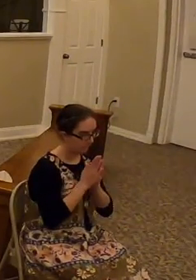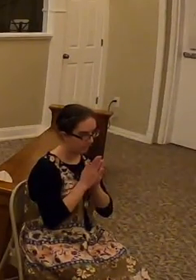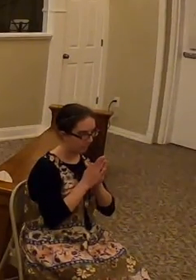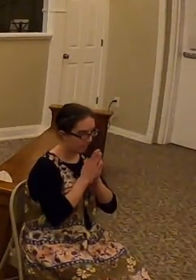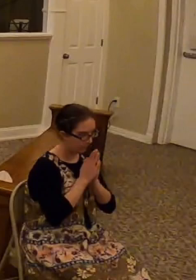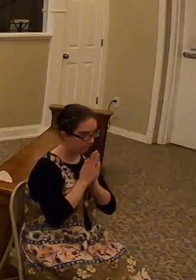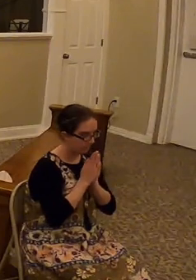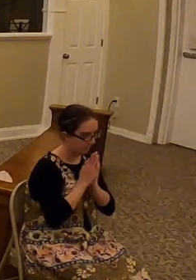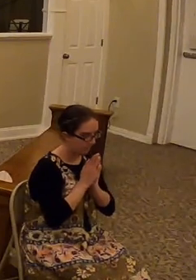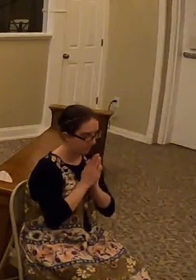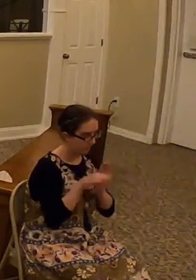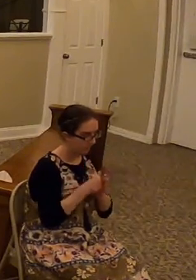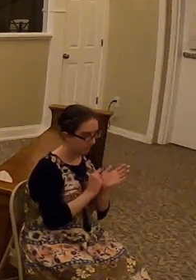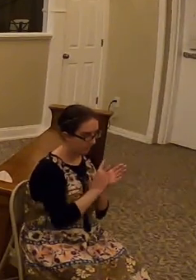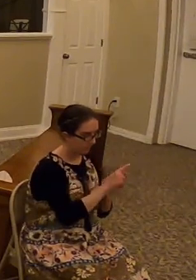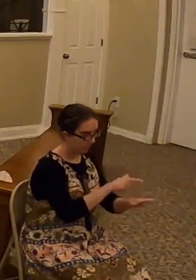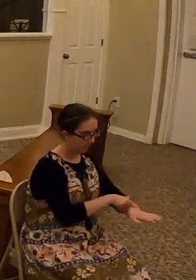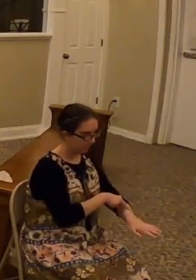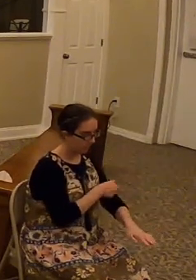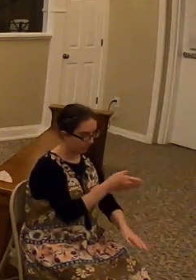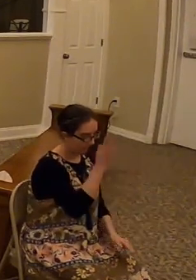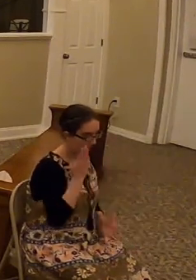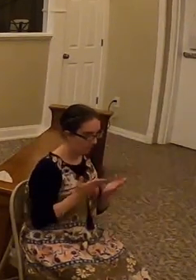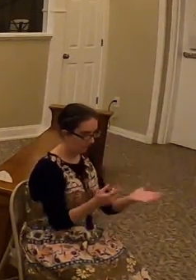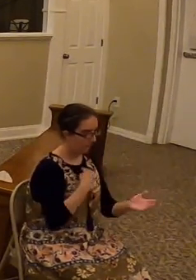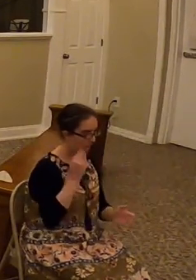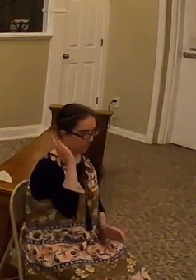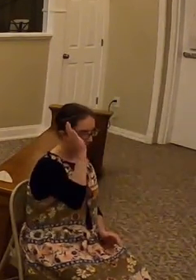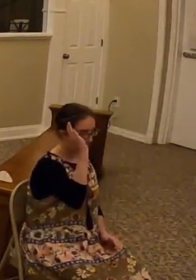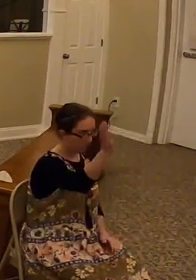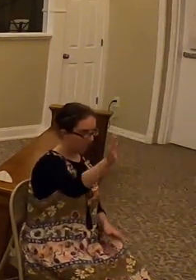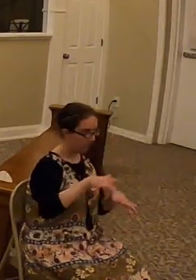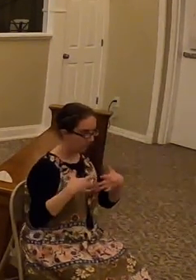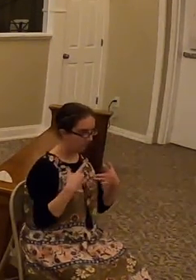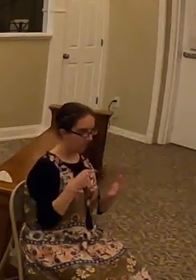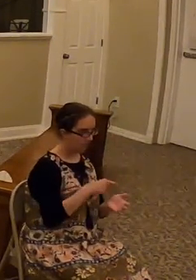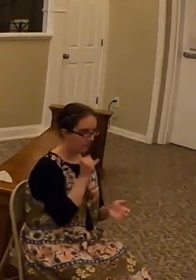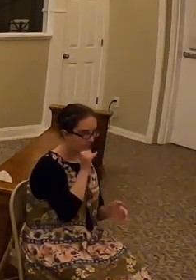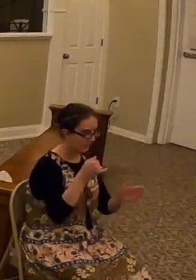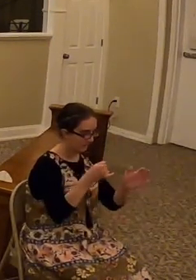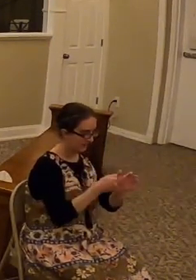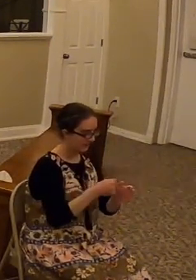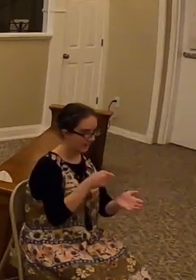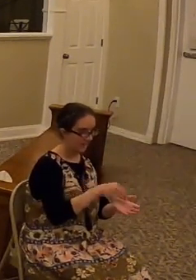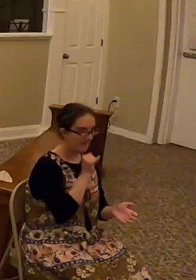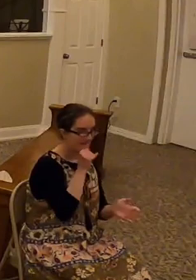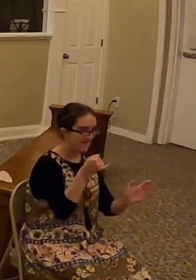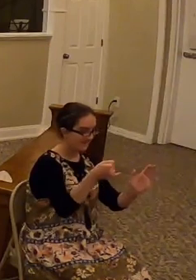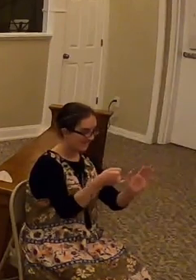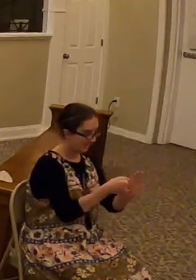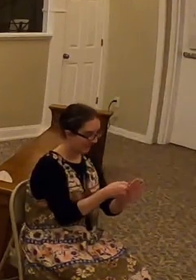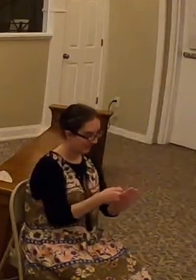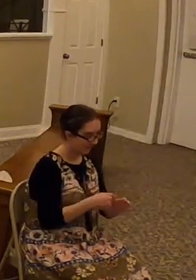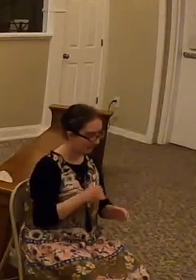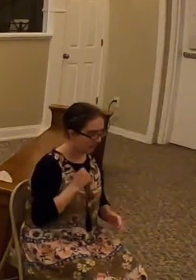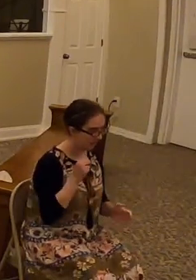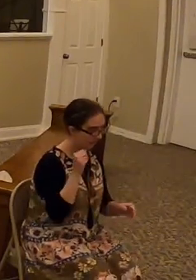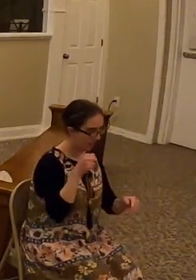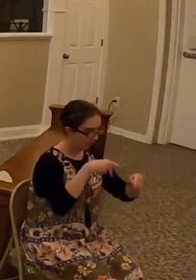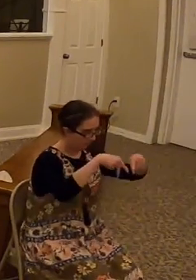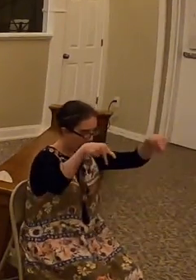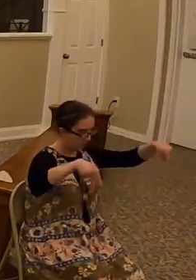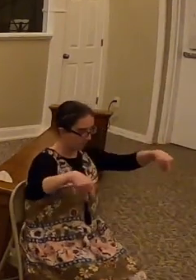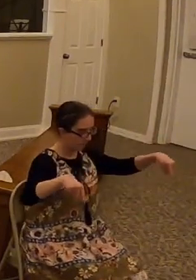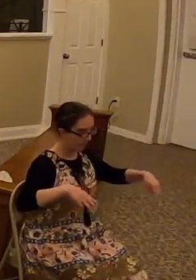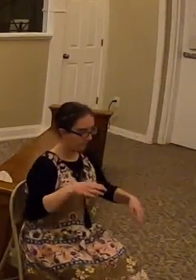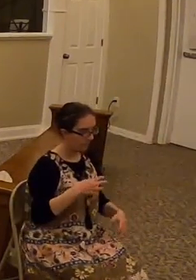and prayed and prayed all week long, and God gave me a message, and I felt, man, this is it, brother. This is it. And I hit the pulpit,